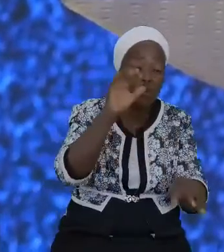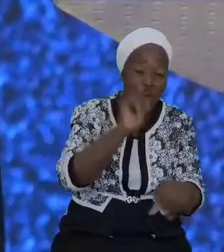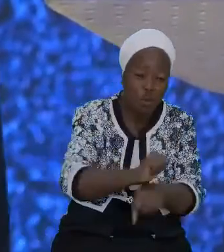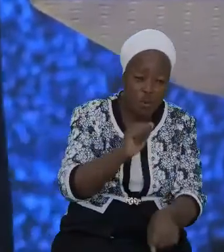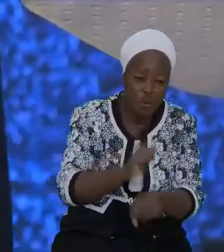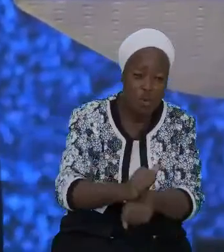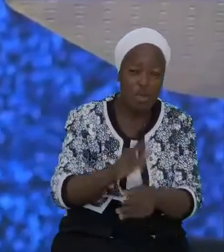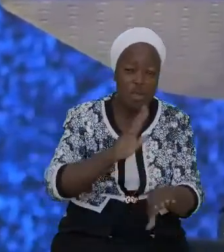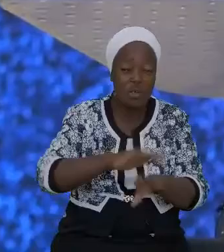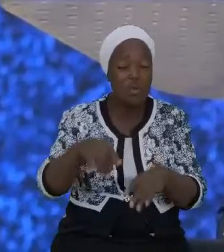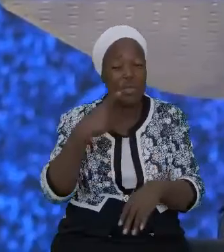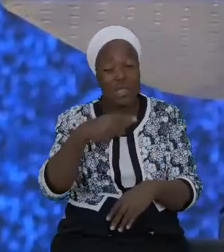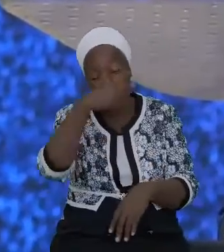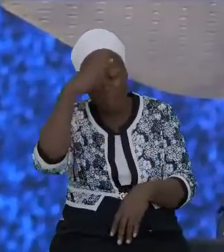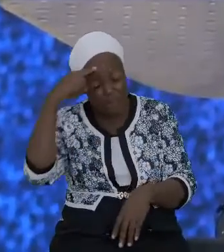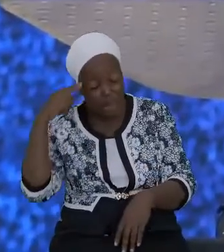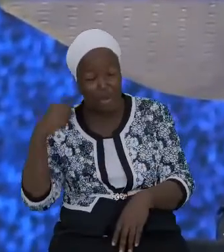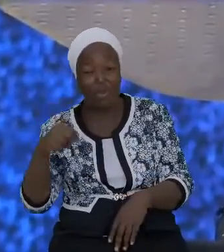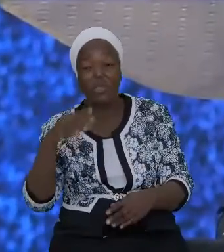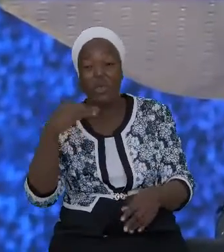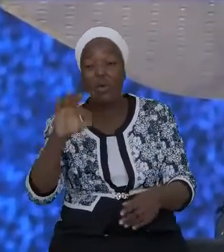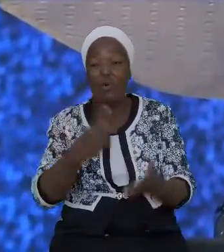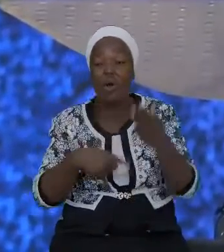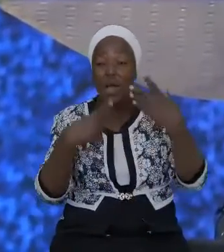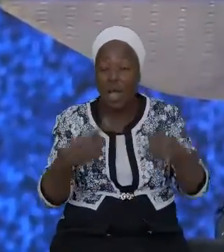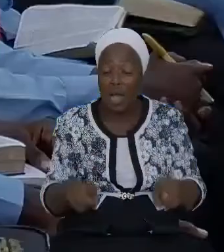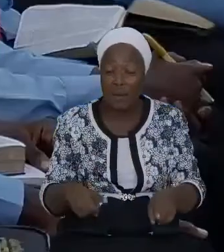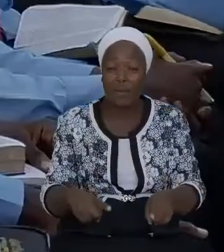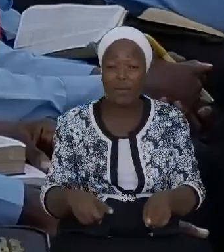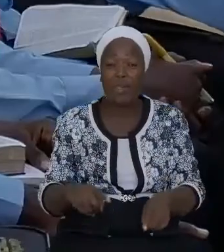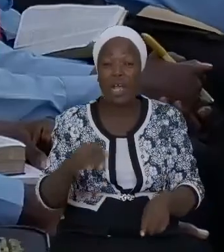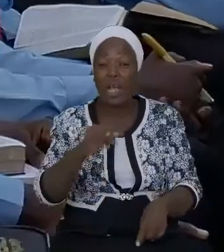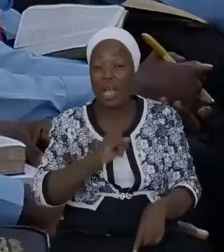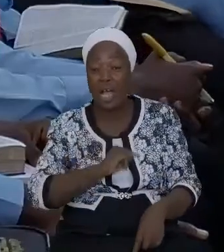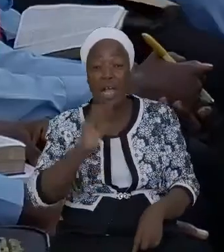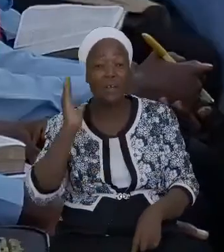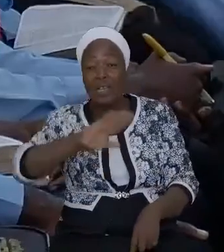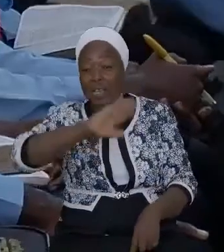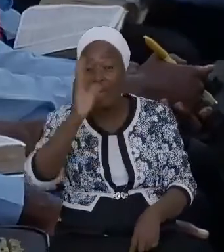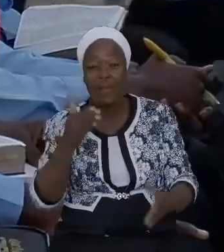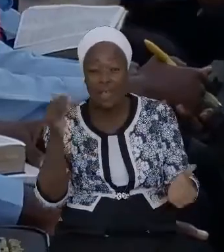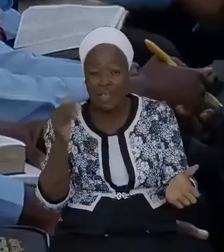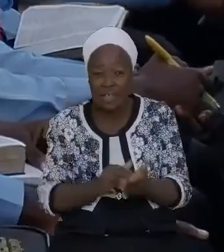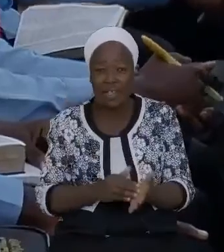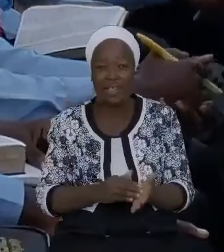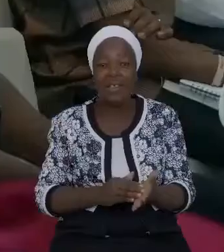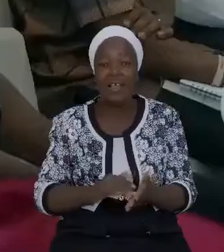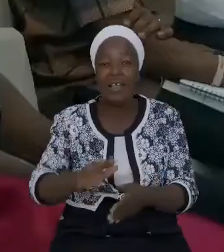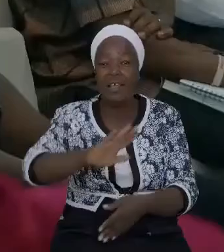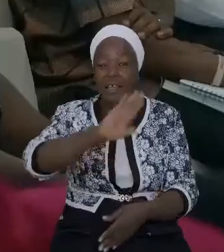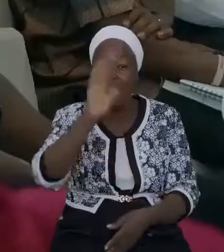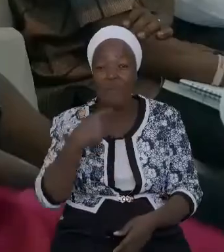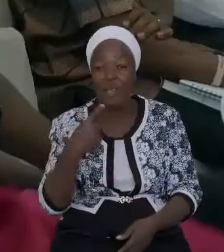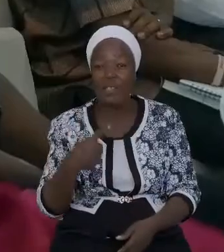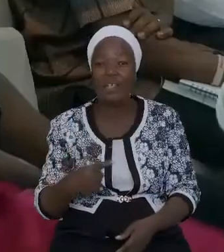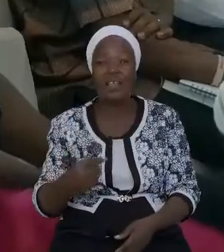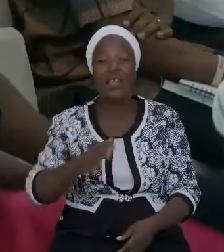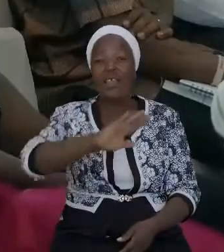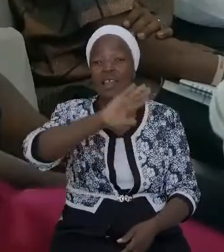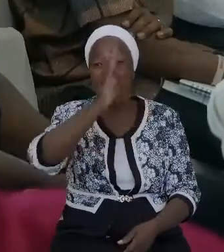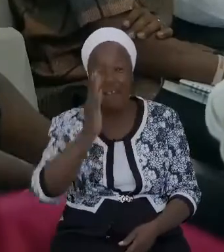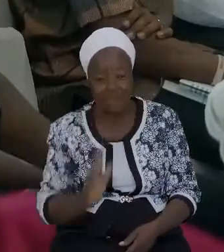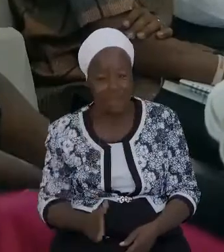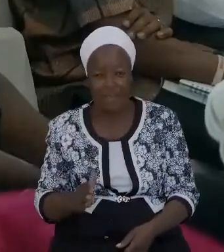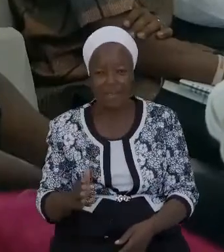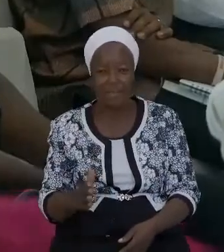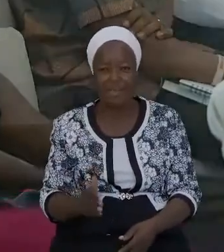Never say never. A great future is before you. Swallow your